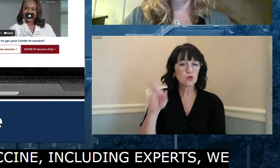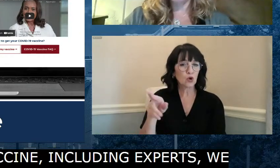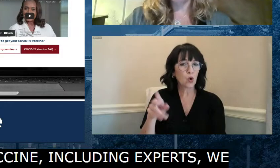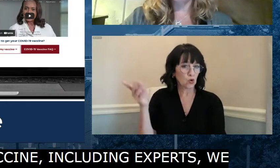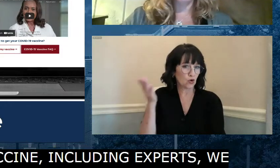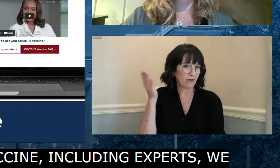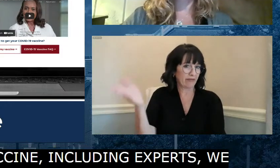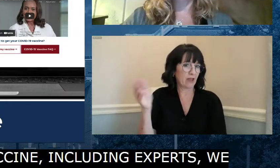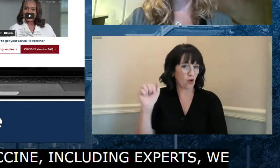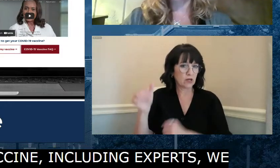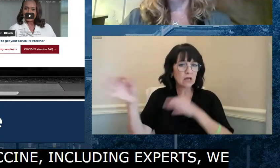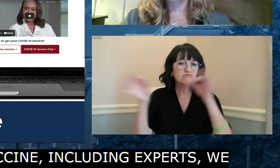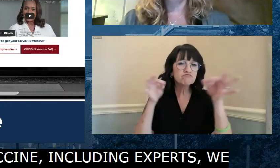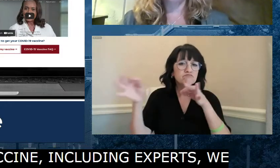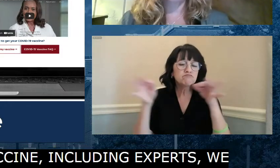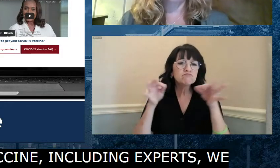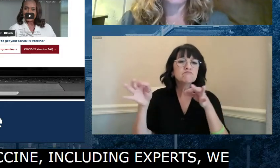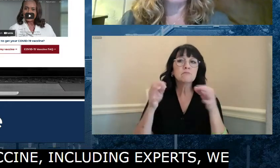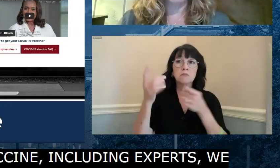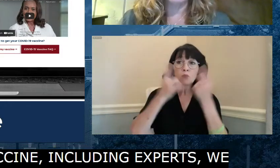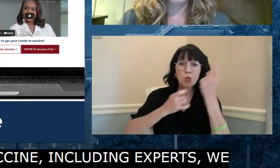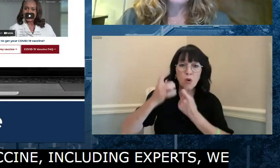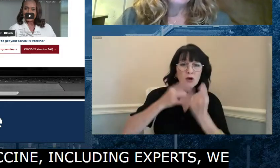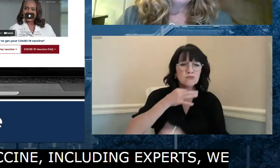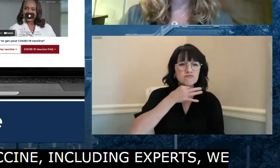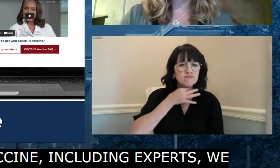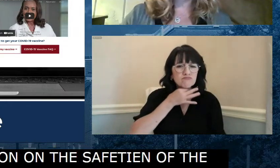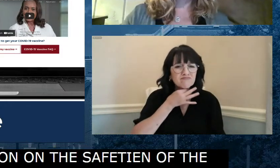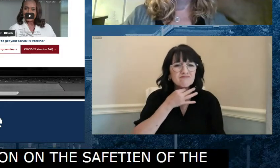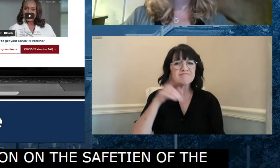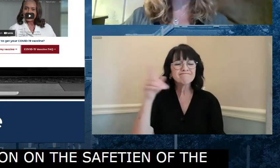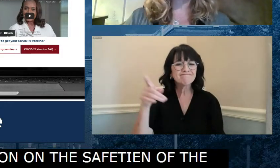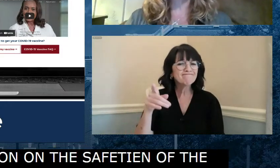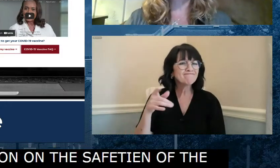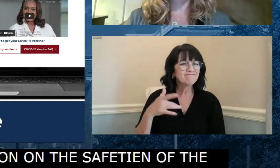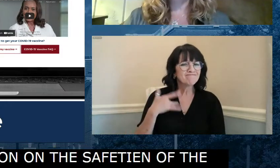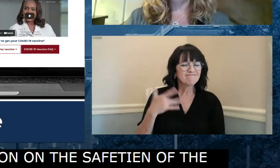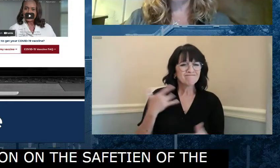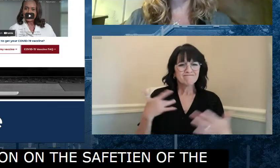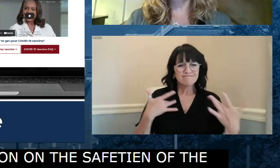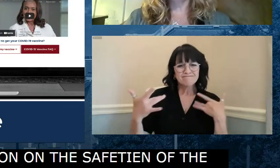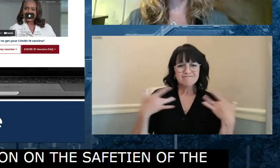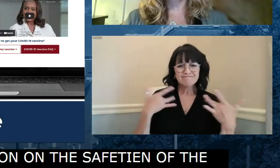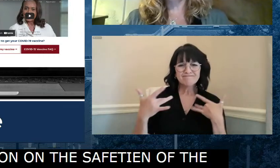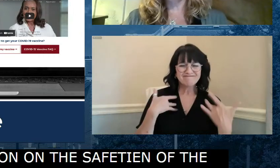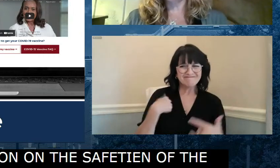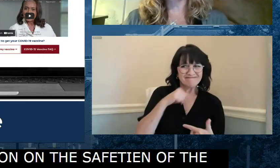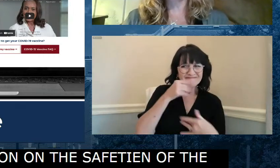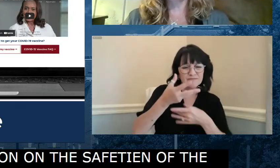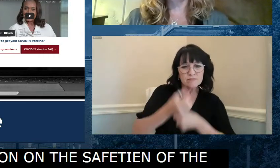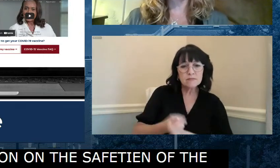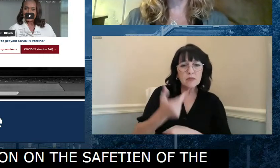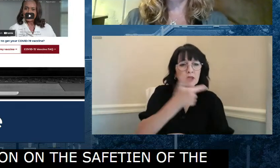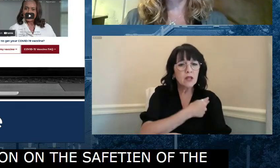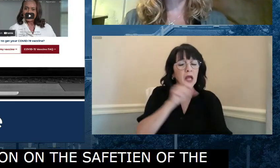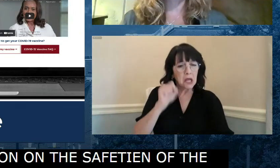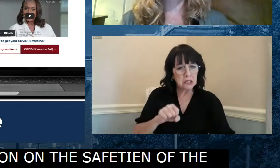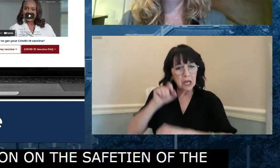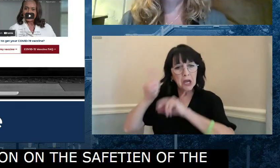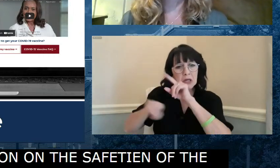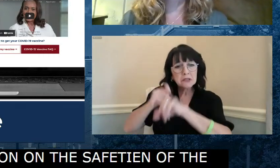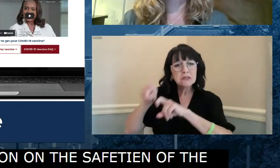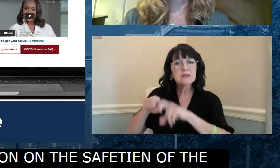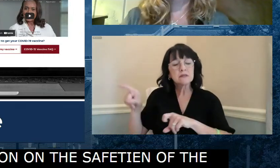on the safety of the vaccines as it becomes available. As a reminder, you can also find information about the vaccine for 12